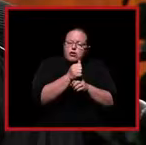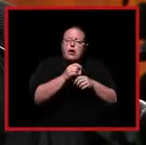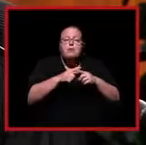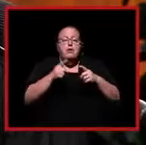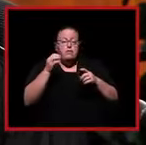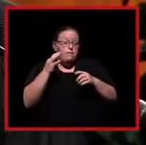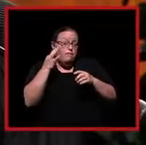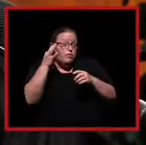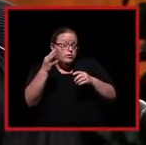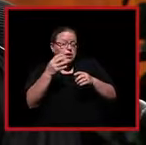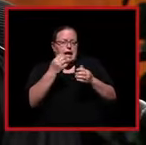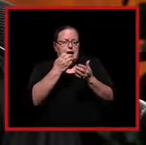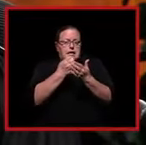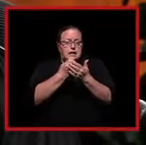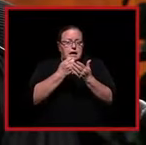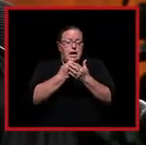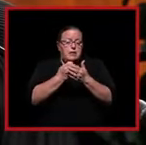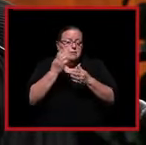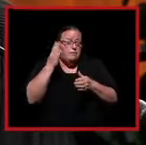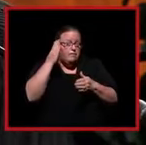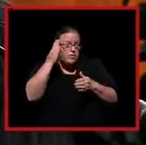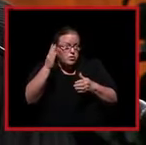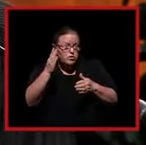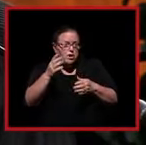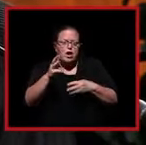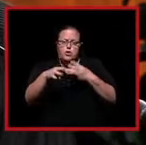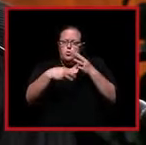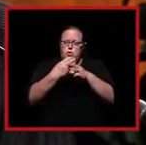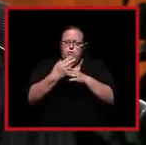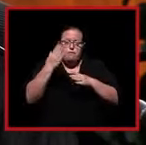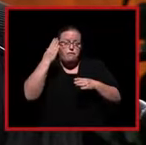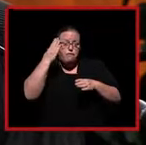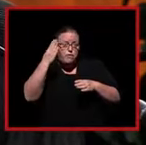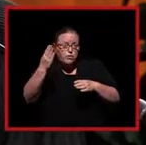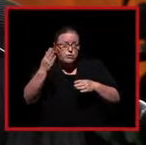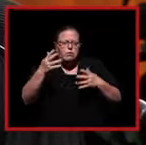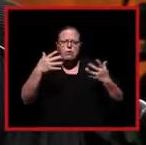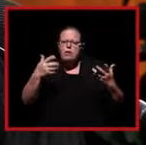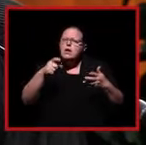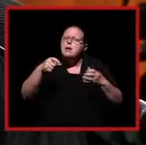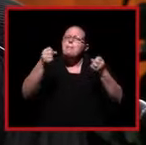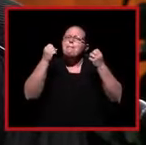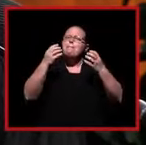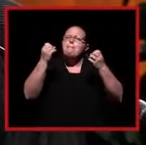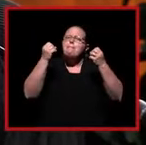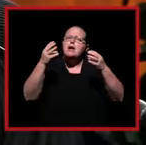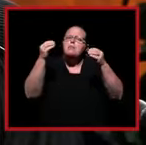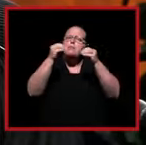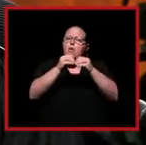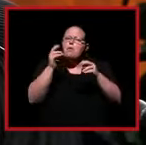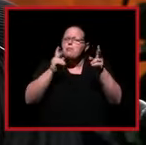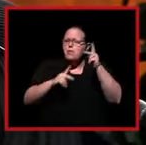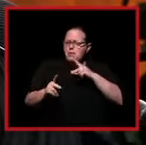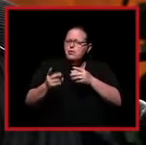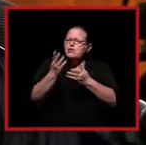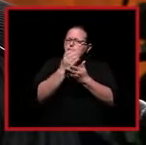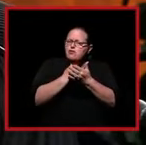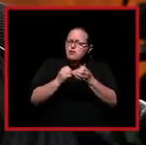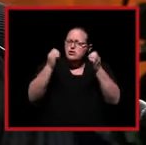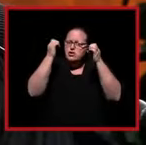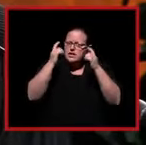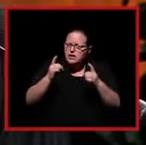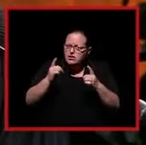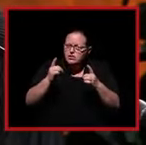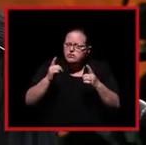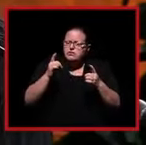in the economy of the future, in the society of the future, we will need many, many more people to be educated than